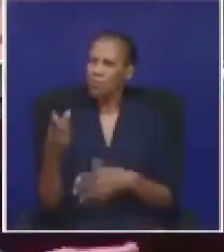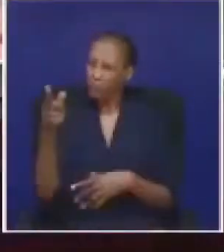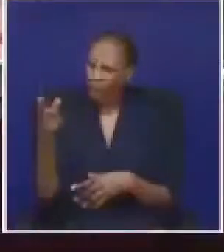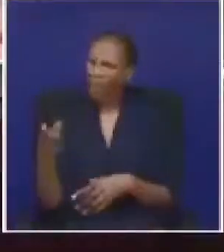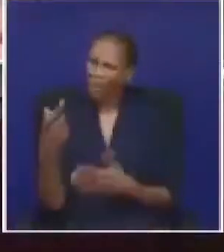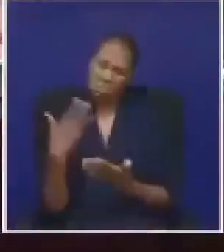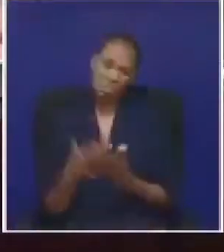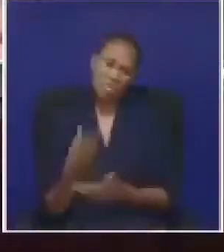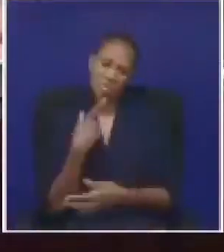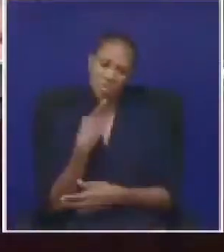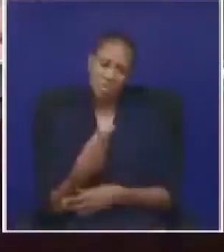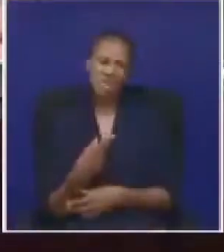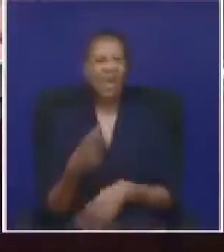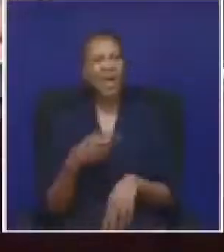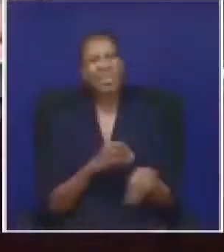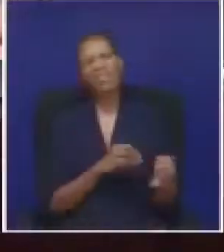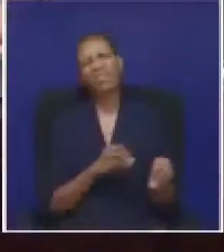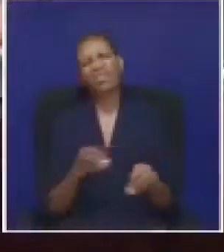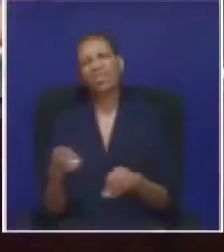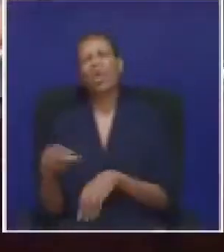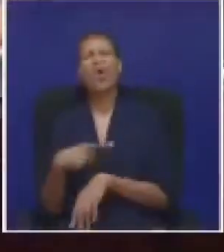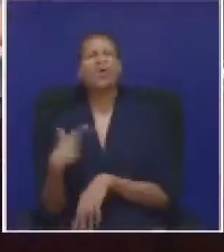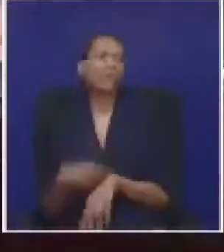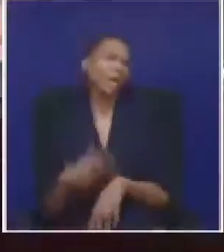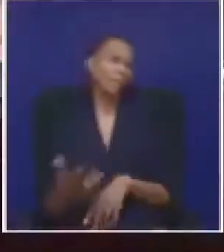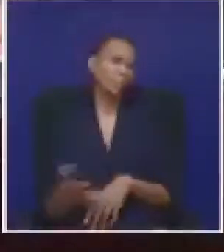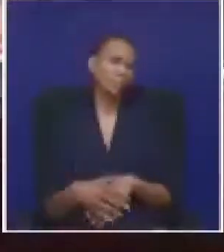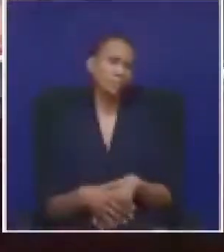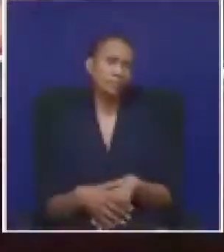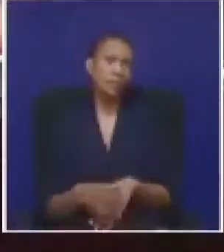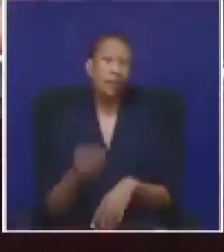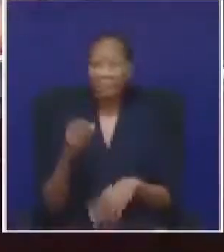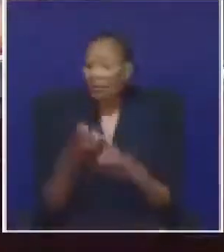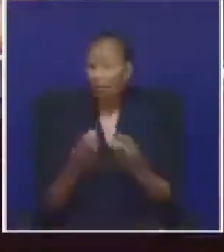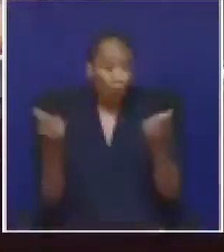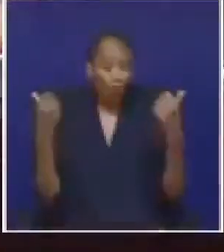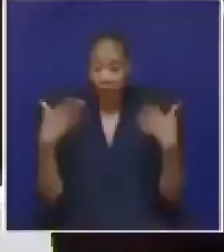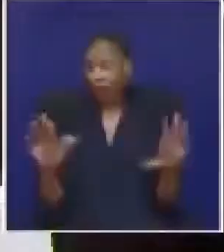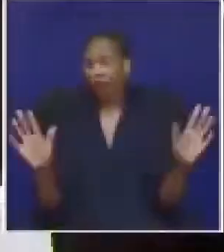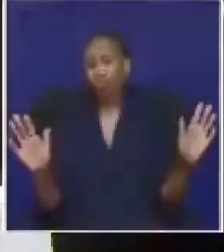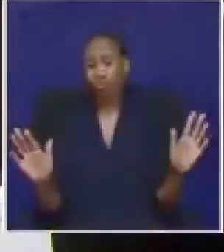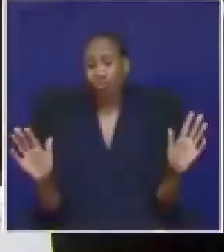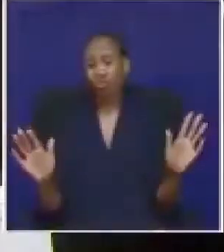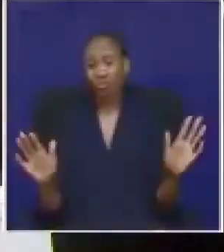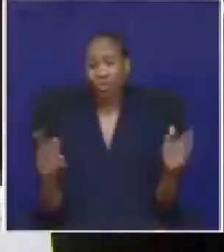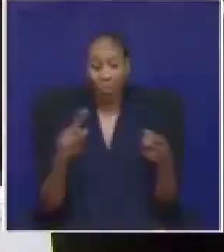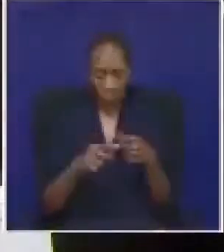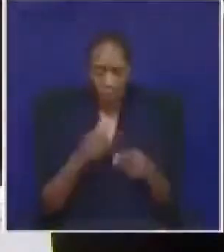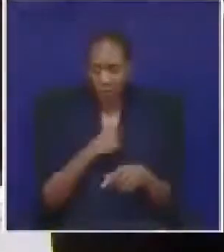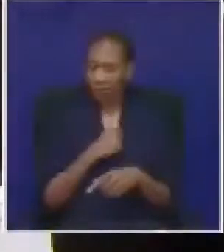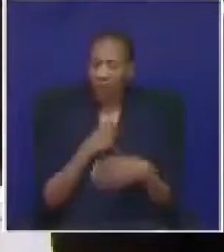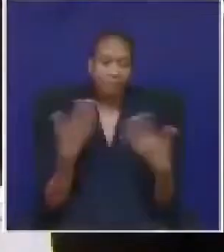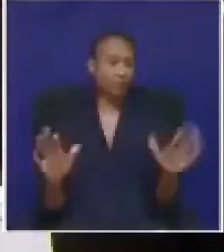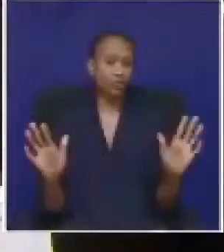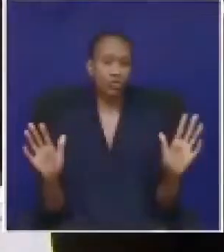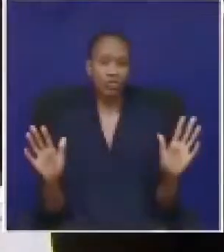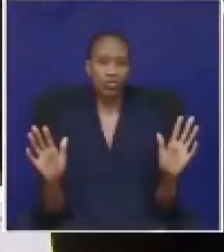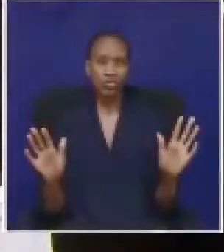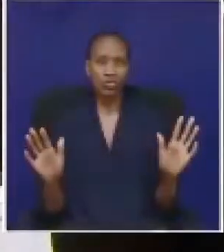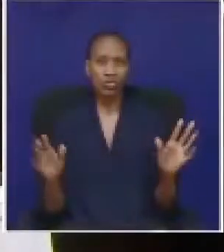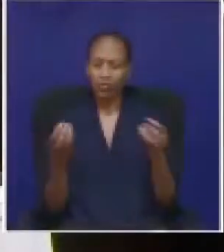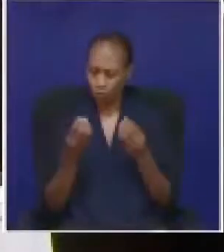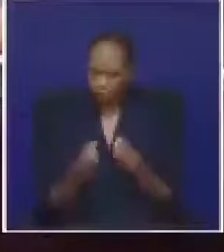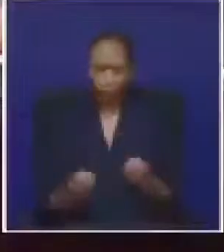long. Yeah, yes, we agree, it took too long. But it has been resolved. That's the point I'm making. And it has